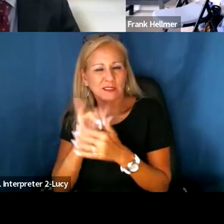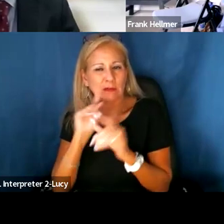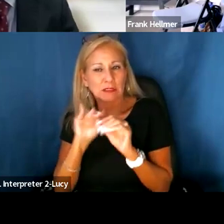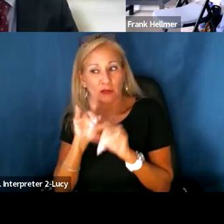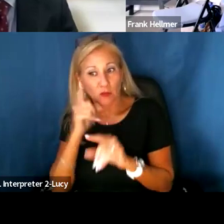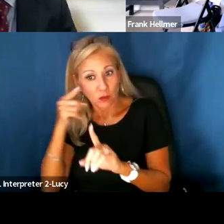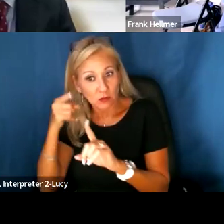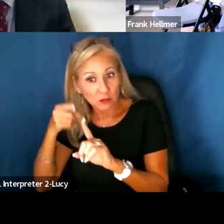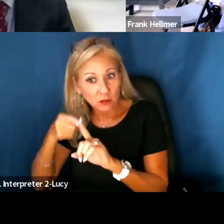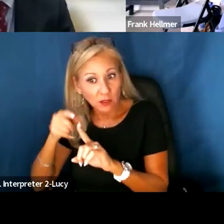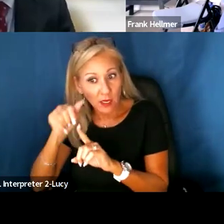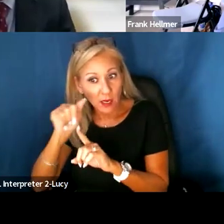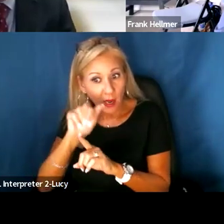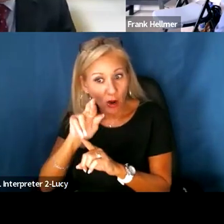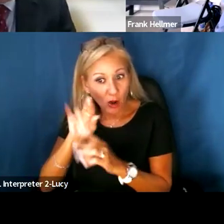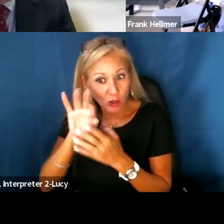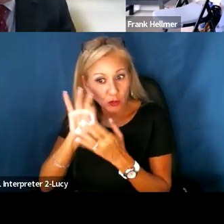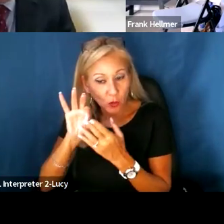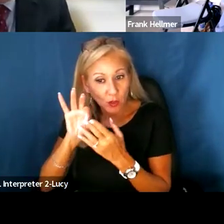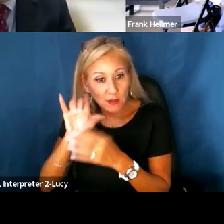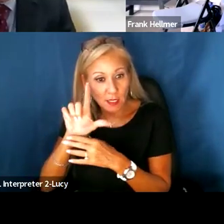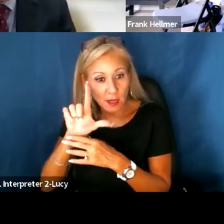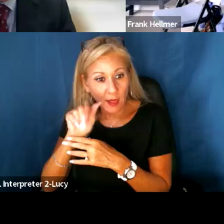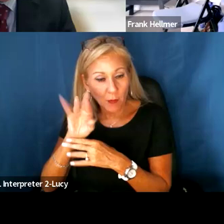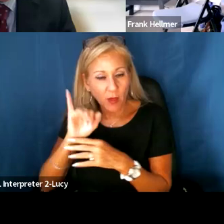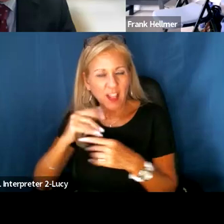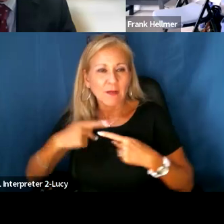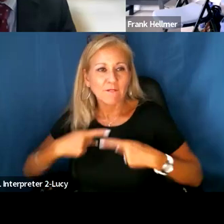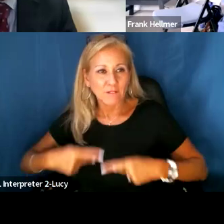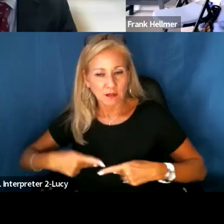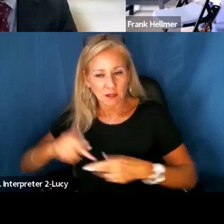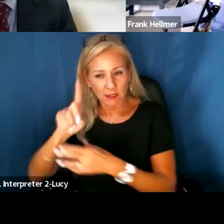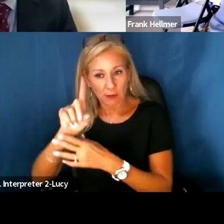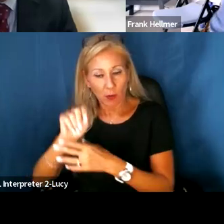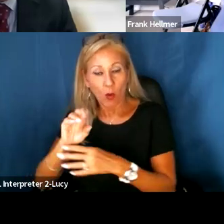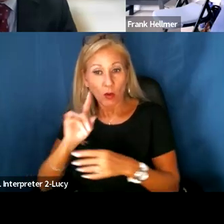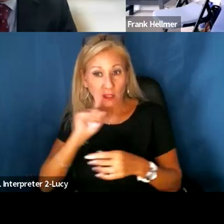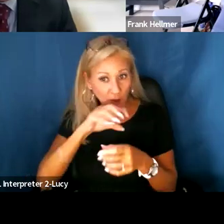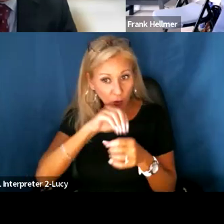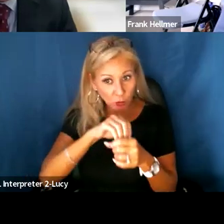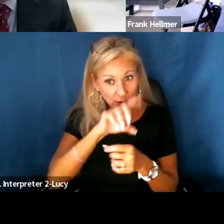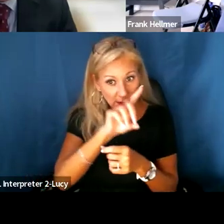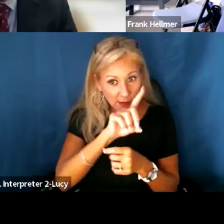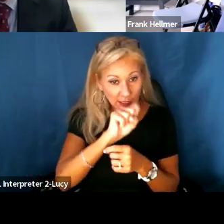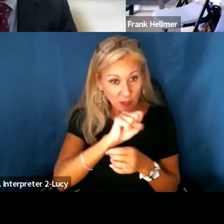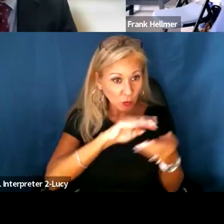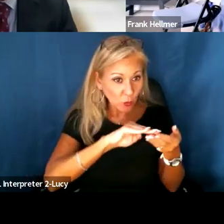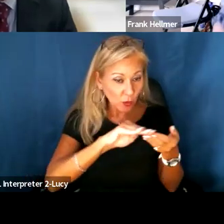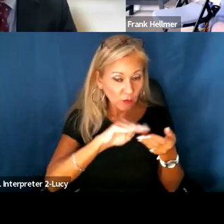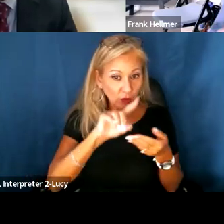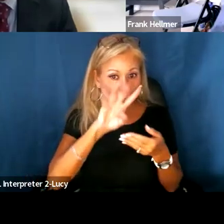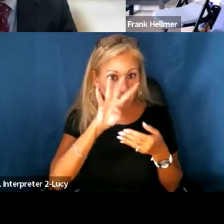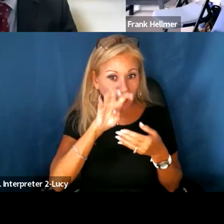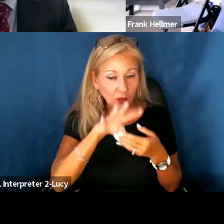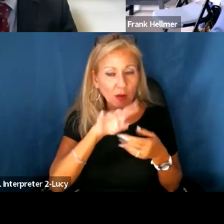the AR choices waiver, which was physical disabilities, or if it also included DDS waiver, but